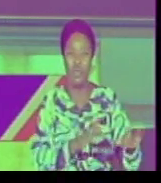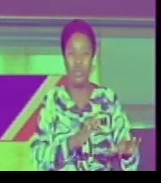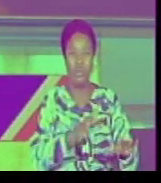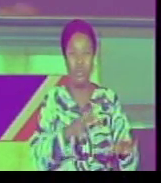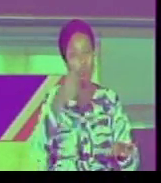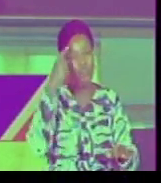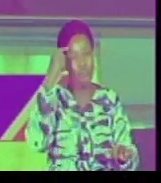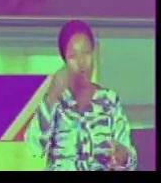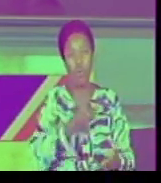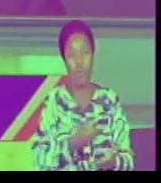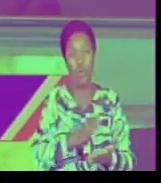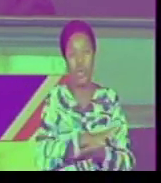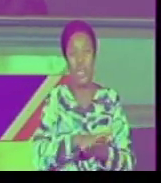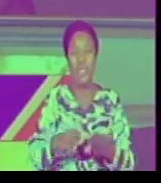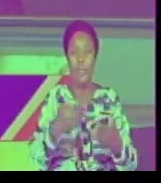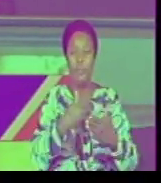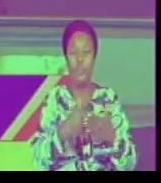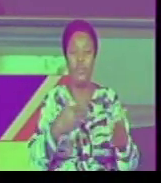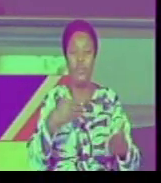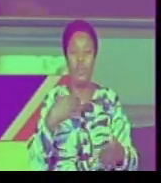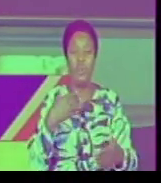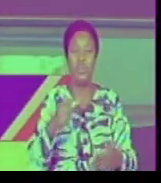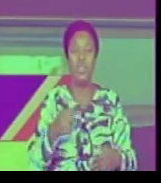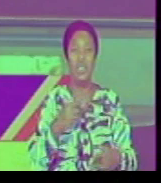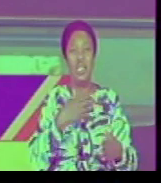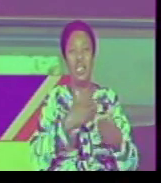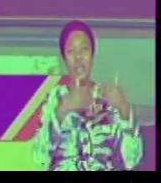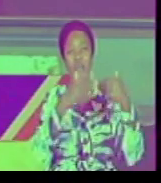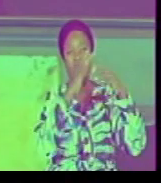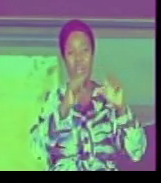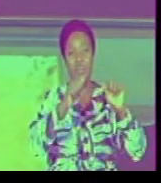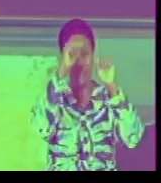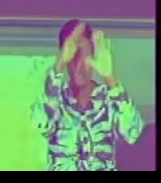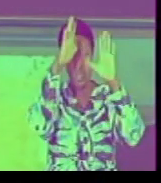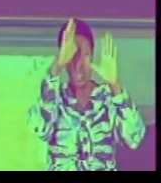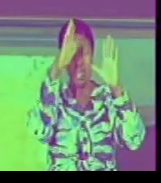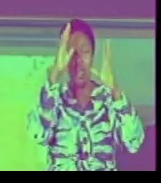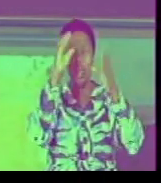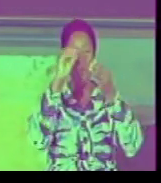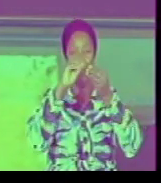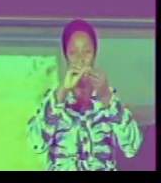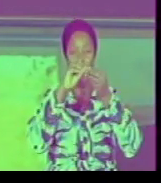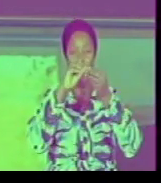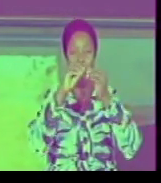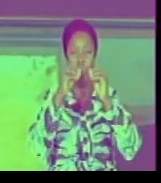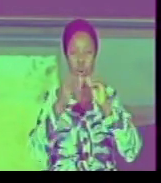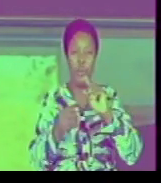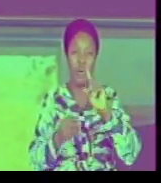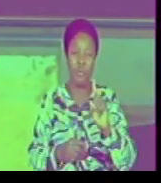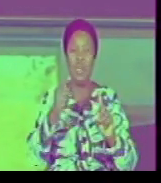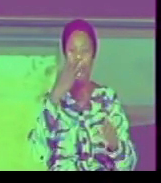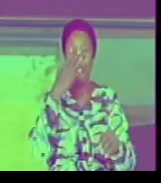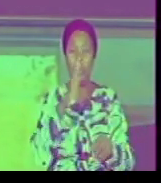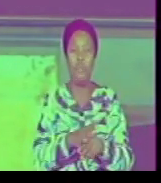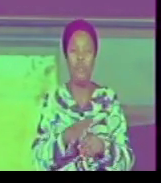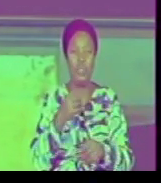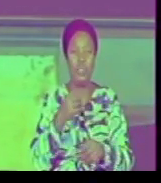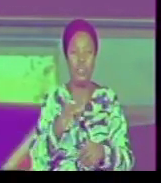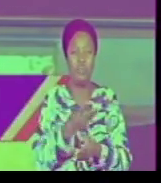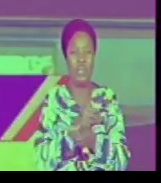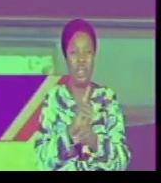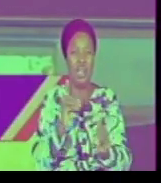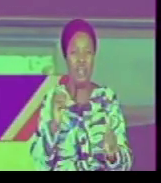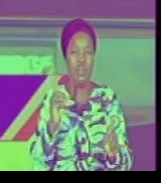before the Heavenly Father. Number one, the promise of deliverance from